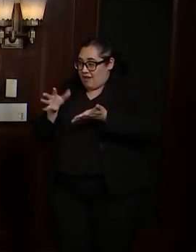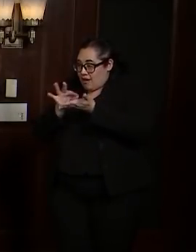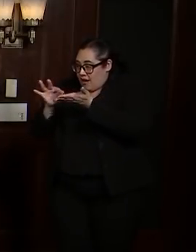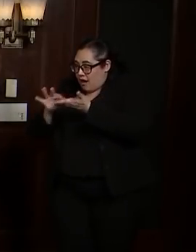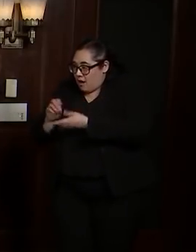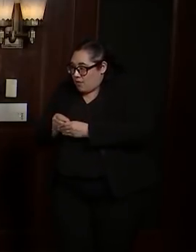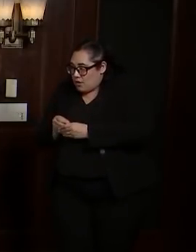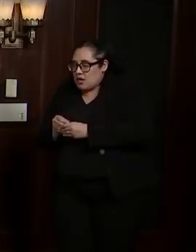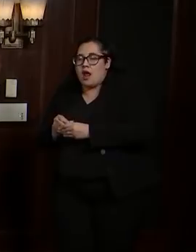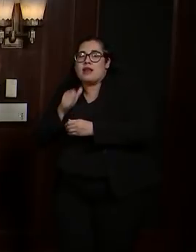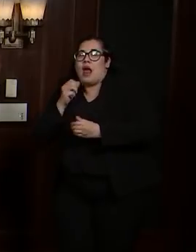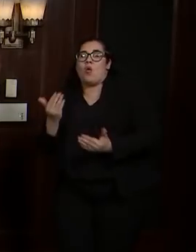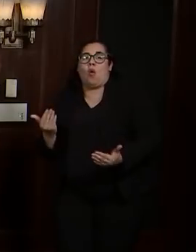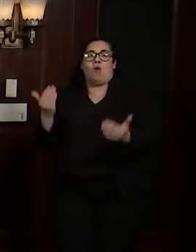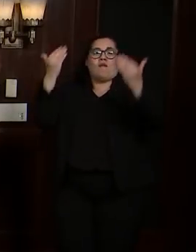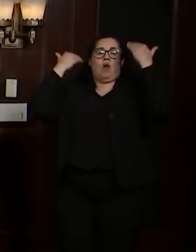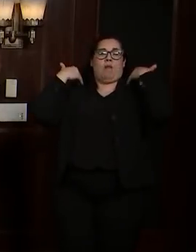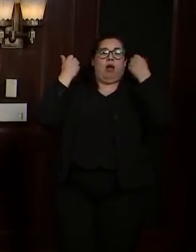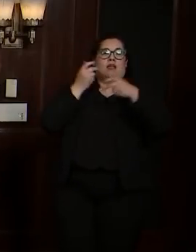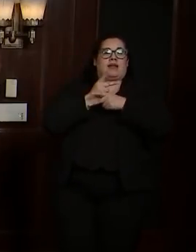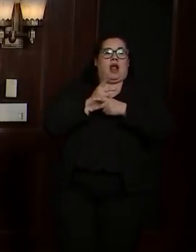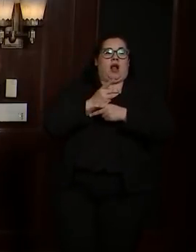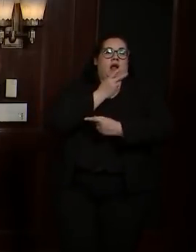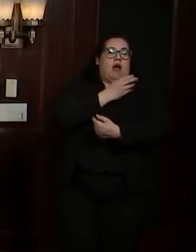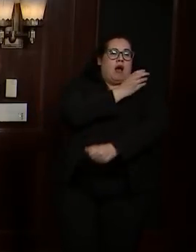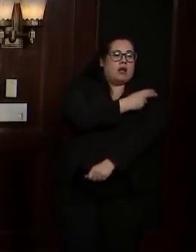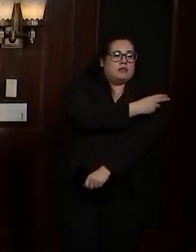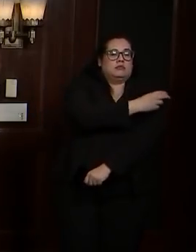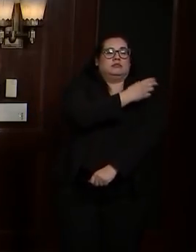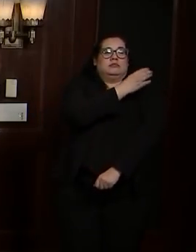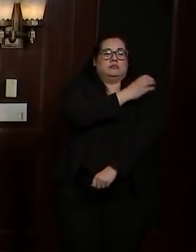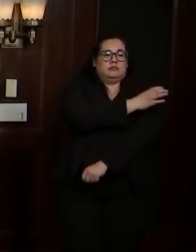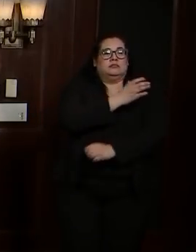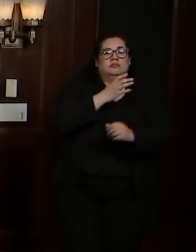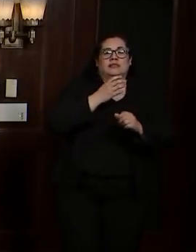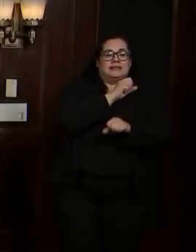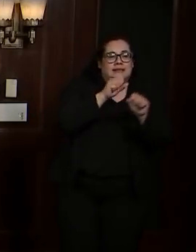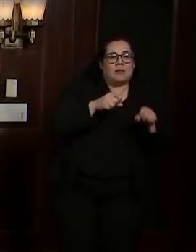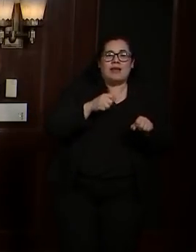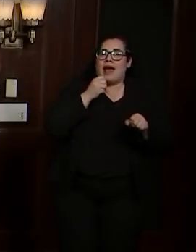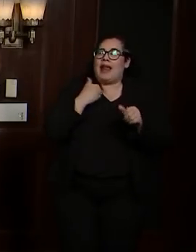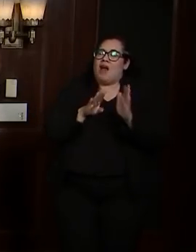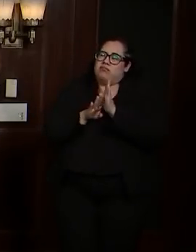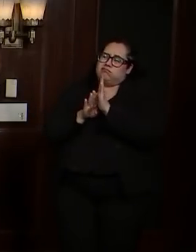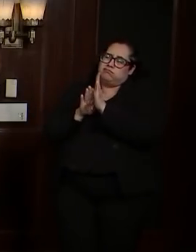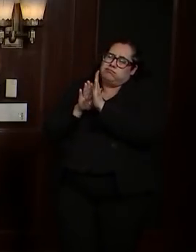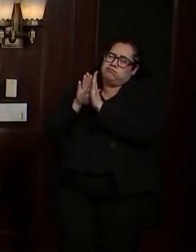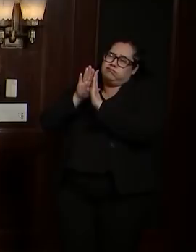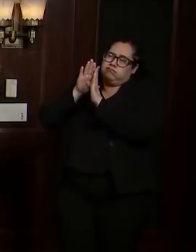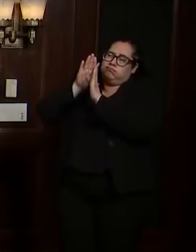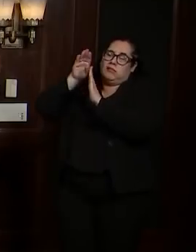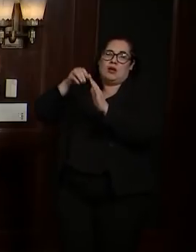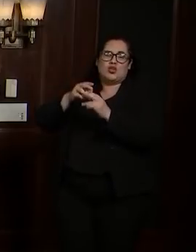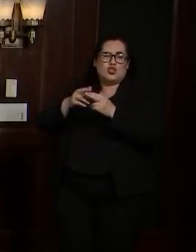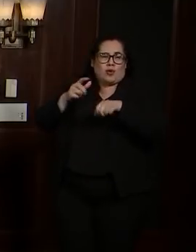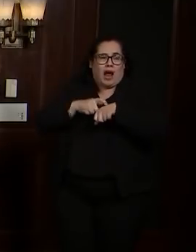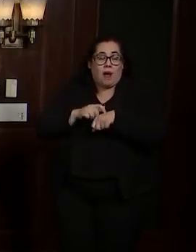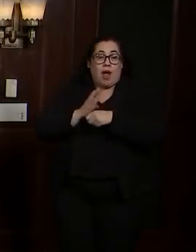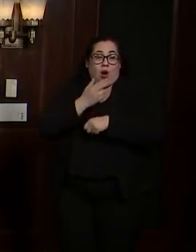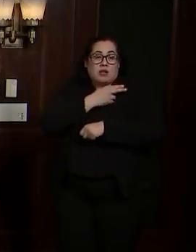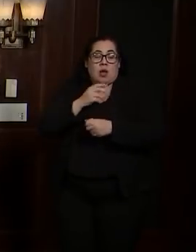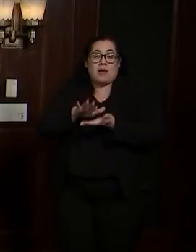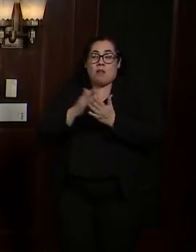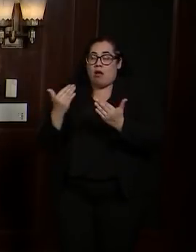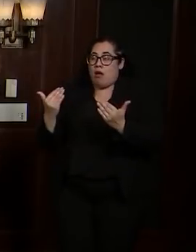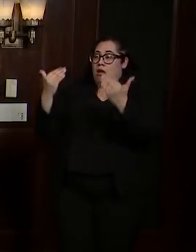system, not have such a steep rise over such a very short period of time that our hospitals become overloaded